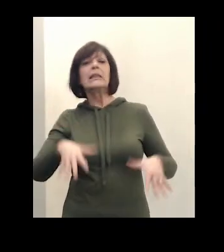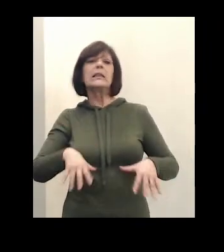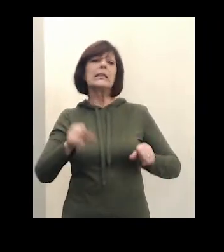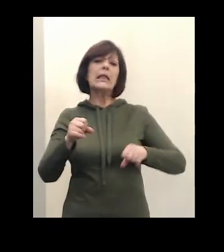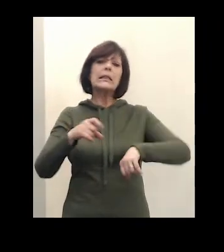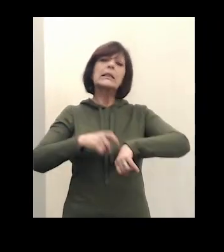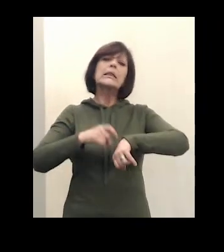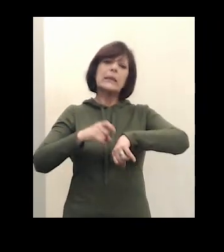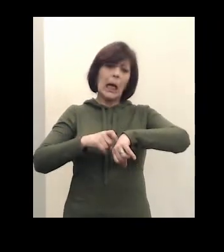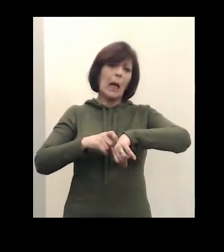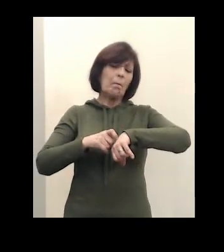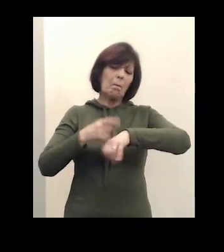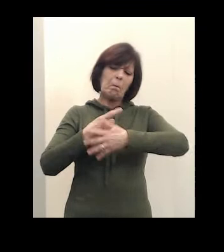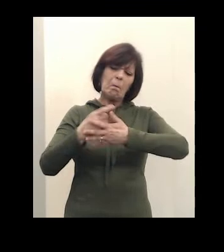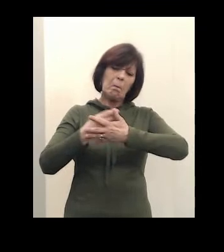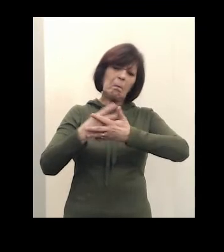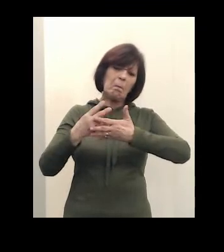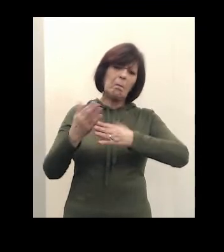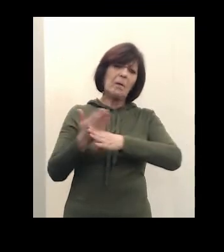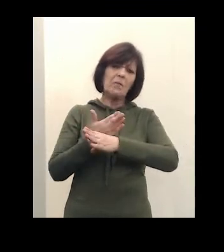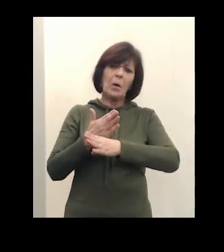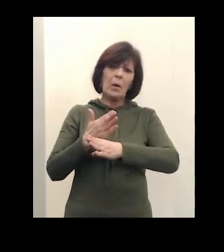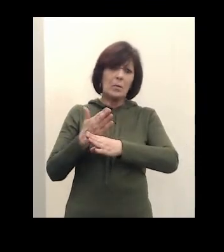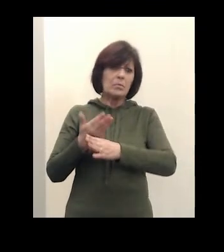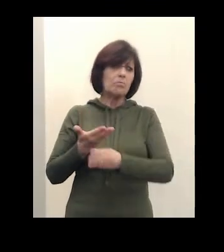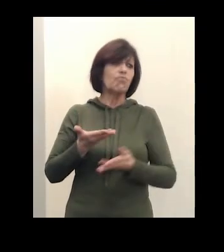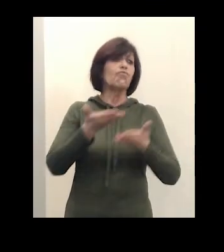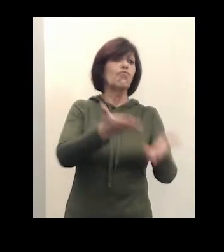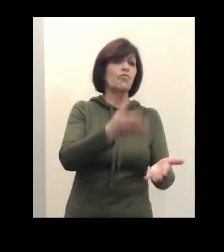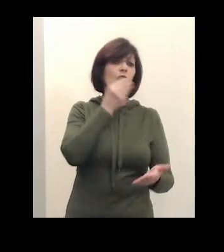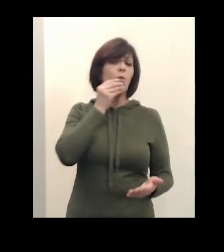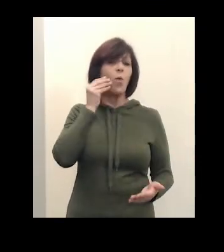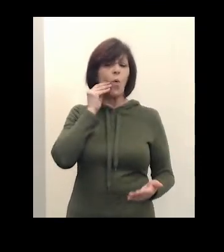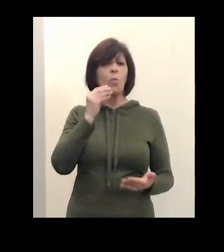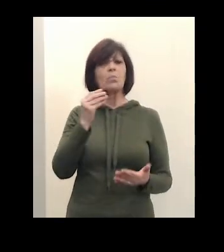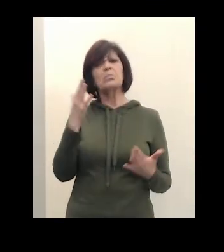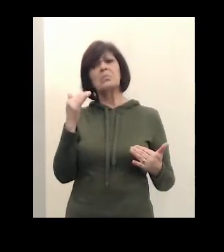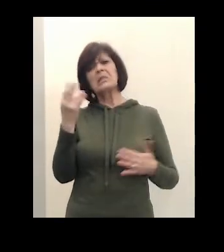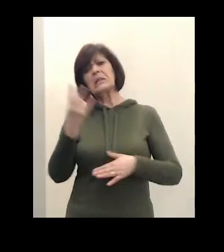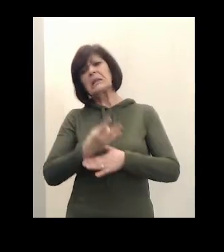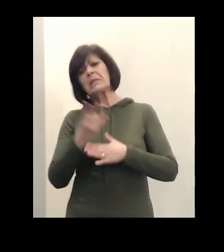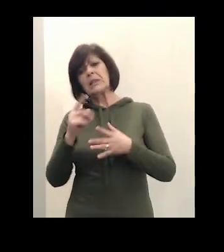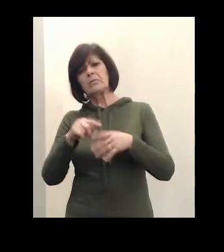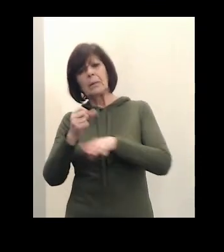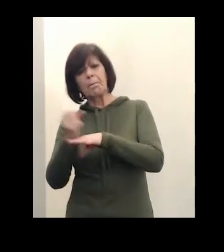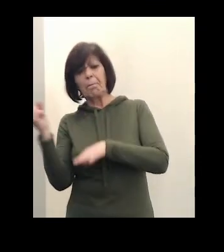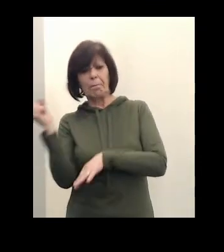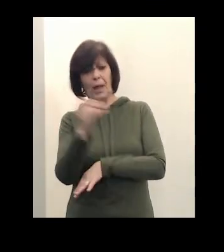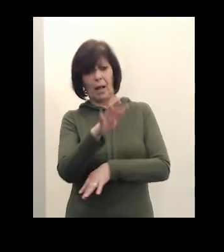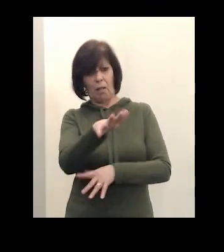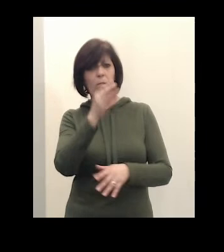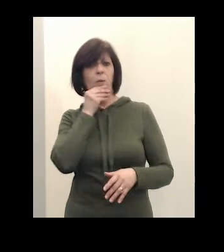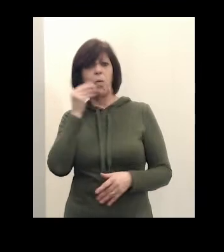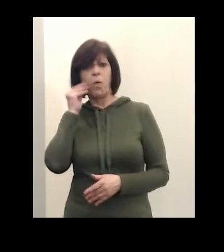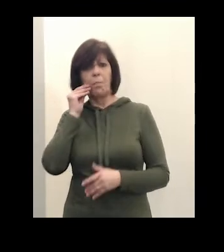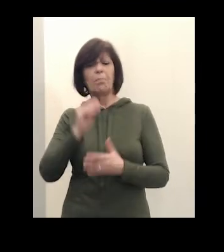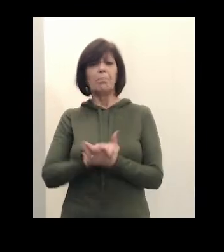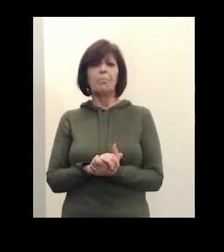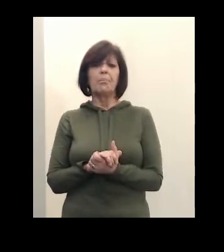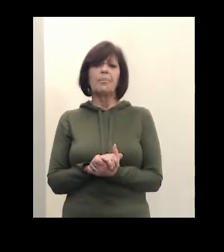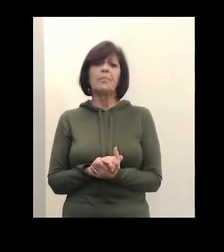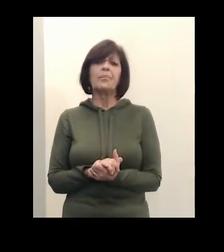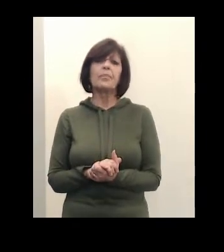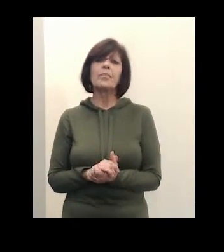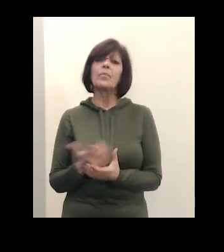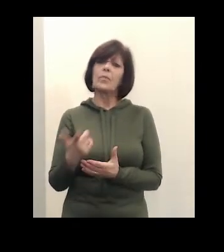couple more weeks before they actually arrive. They're expecting 7 to 10 days is what they're saying, 7 to 12 days on the screen. But you should, if